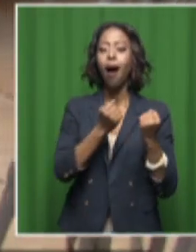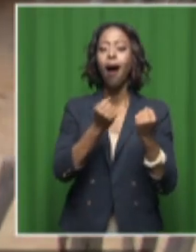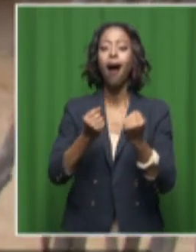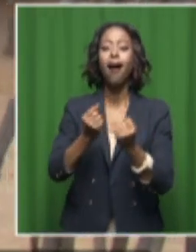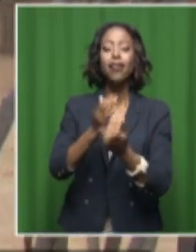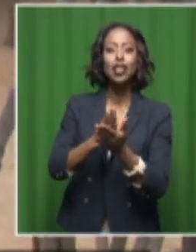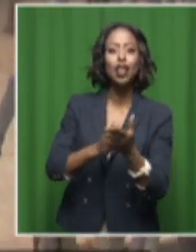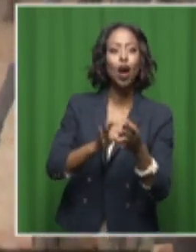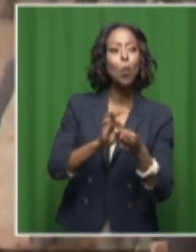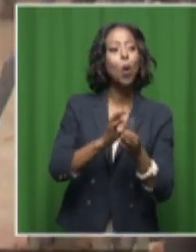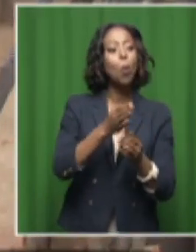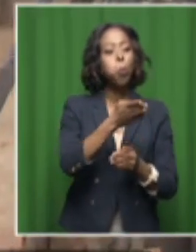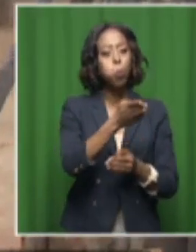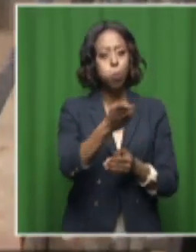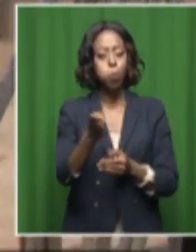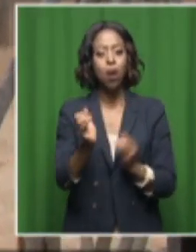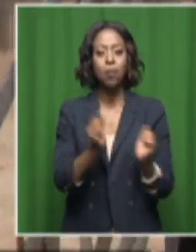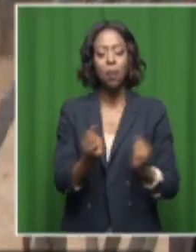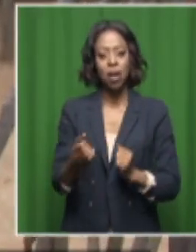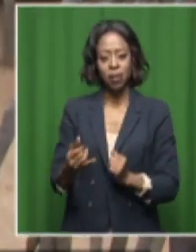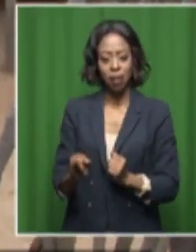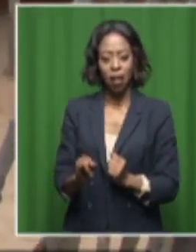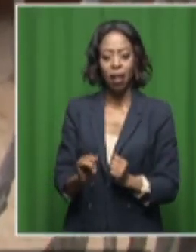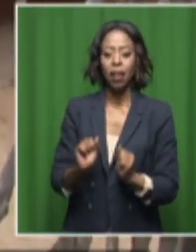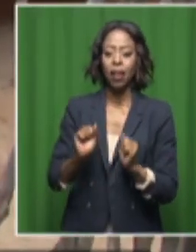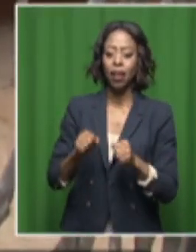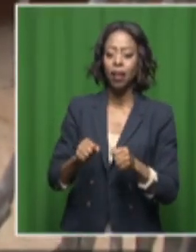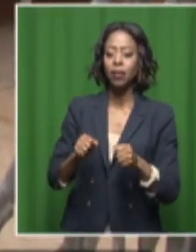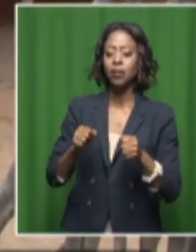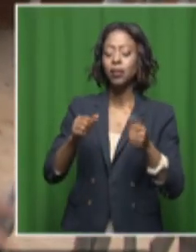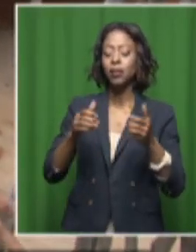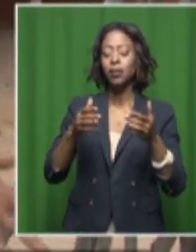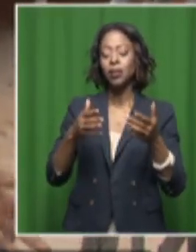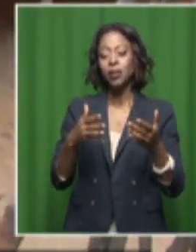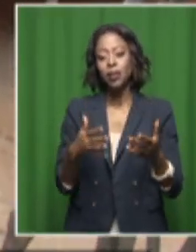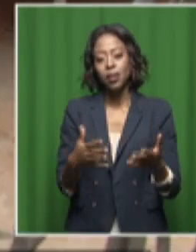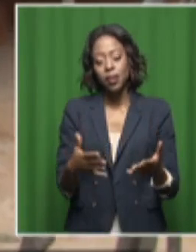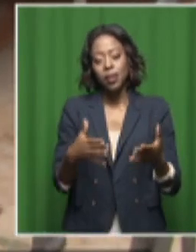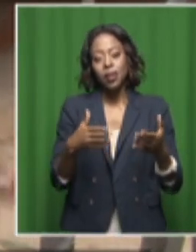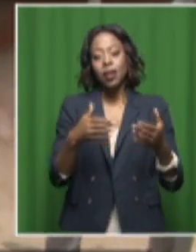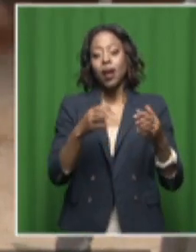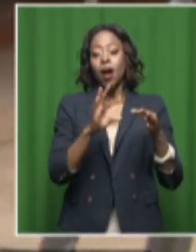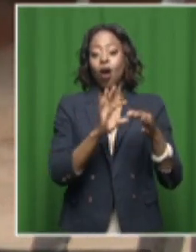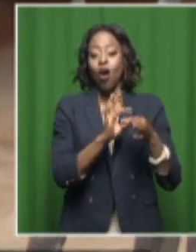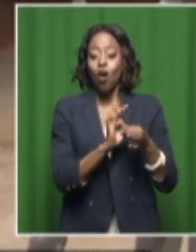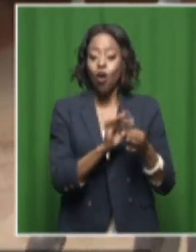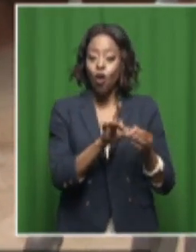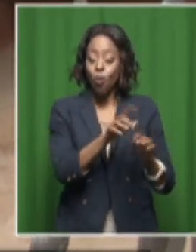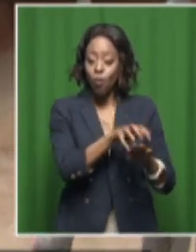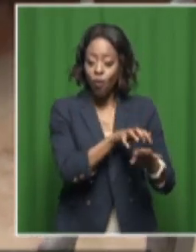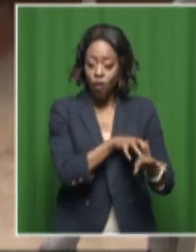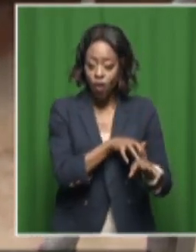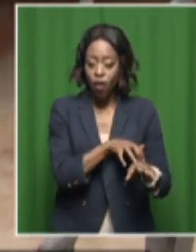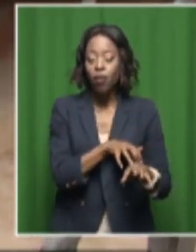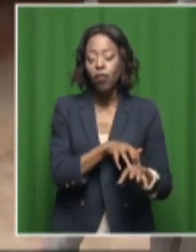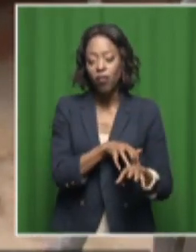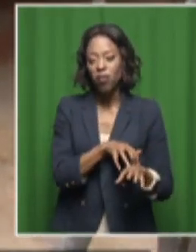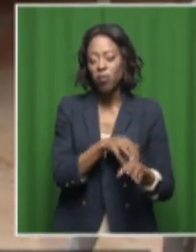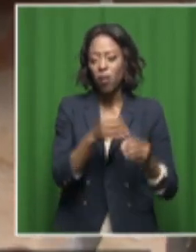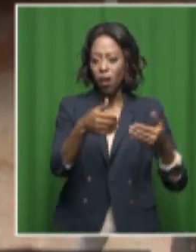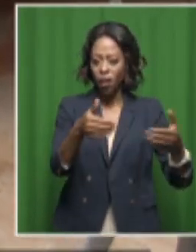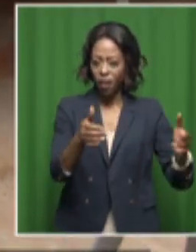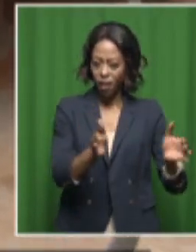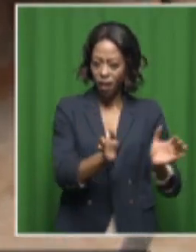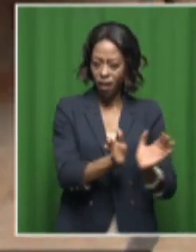some homes, this is also still done. There's obviously the huts, and even now in some homes you would find these rondavels that you